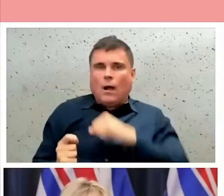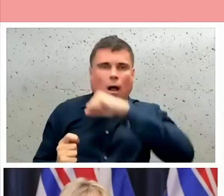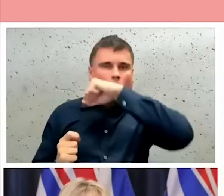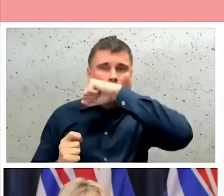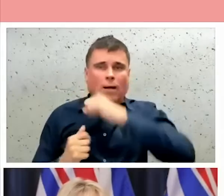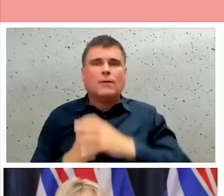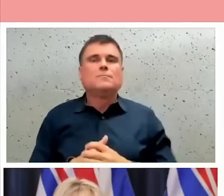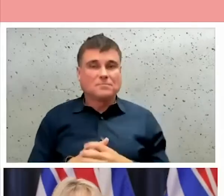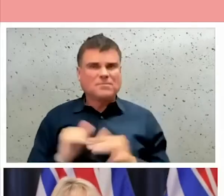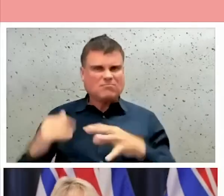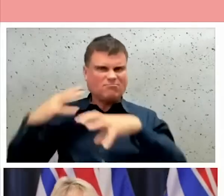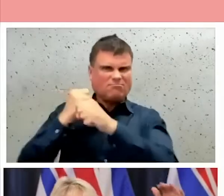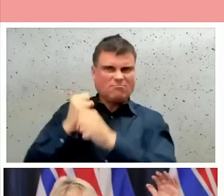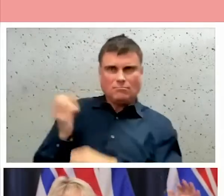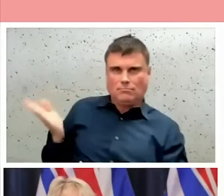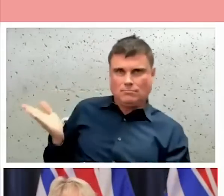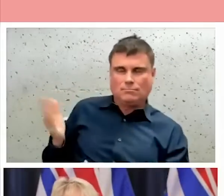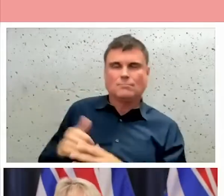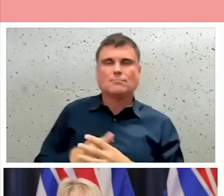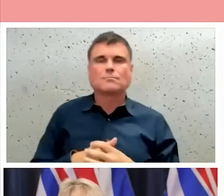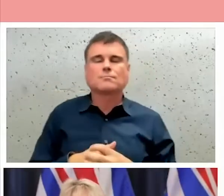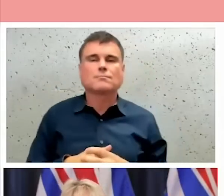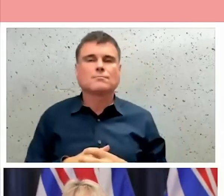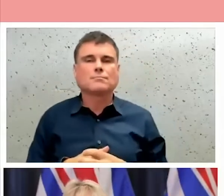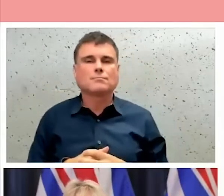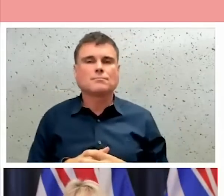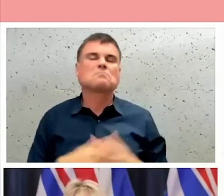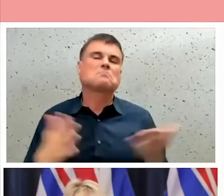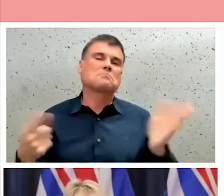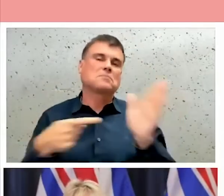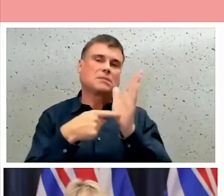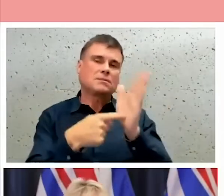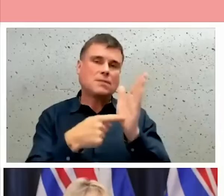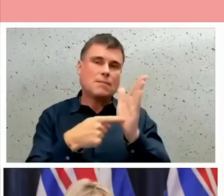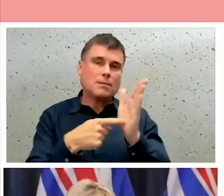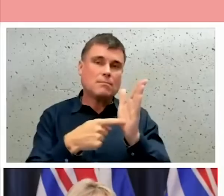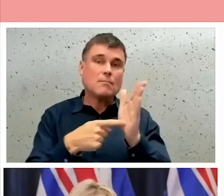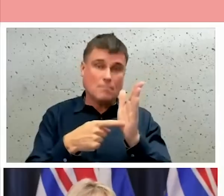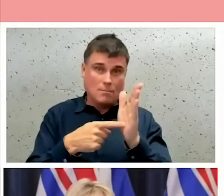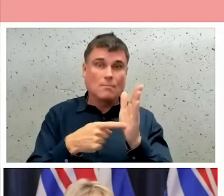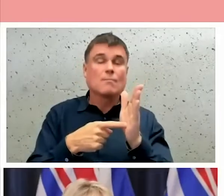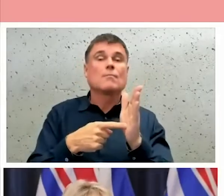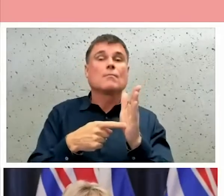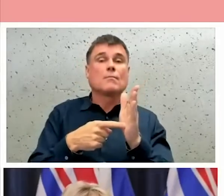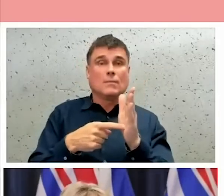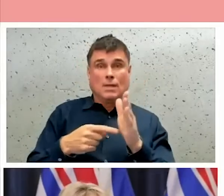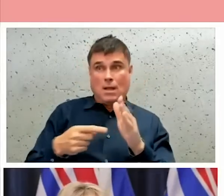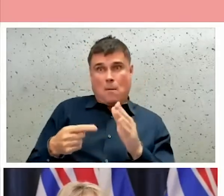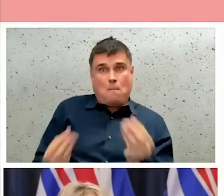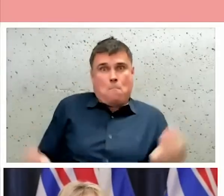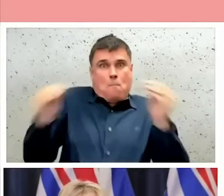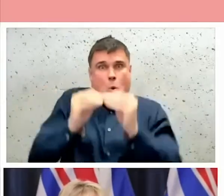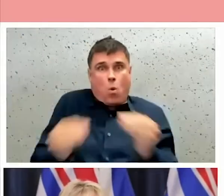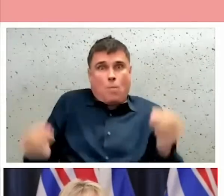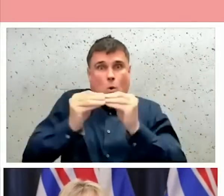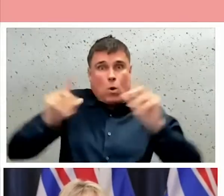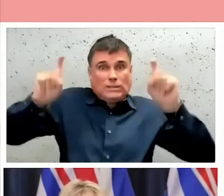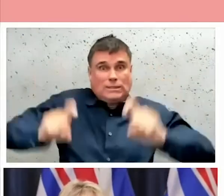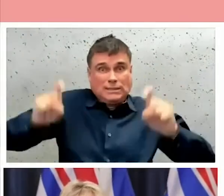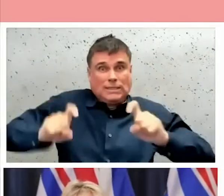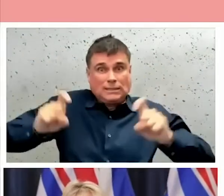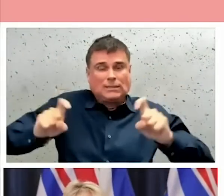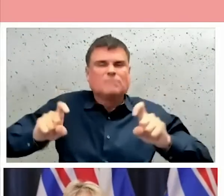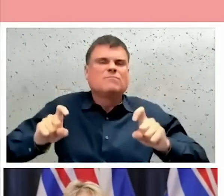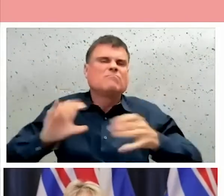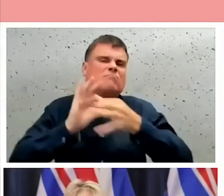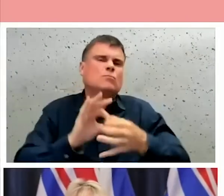weeks ago, which showed that we had a dramatic increase in number of tests being done, particularly in school-age kids, but also in younger